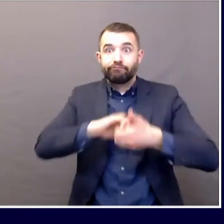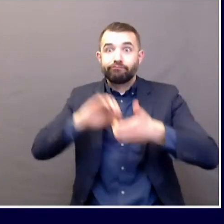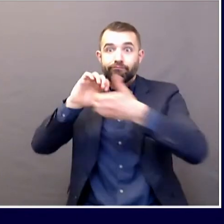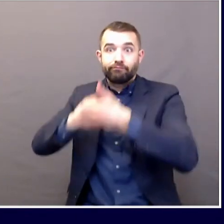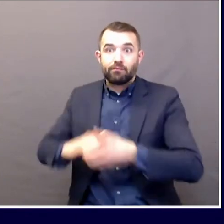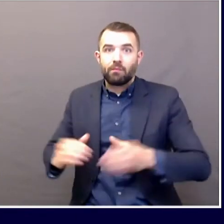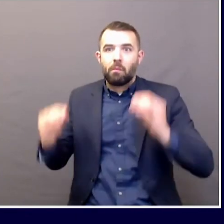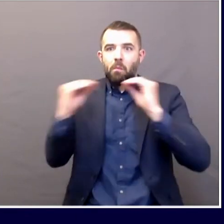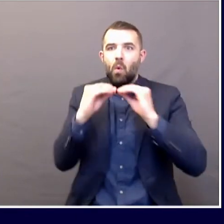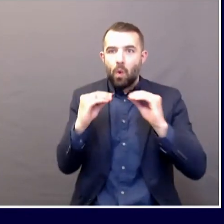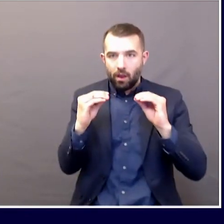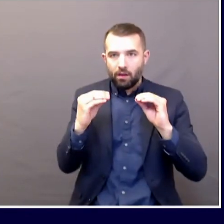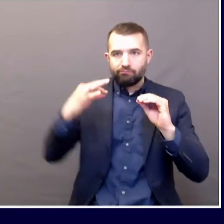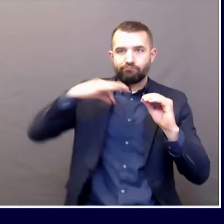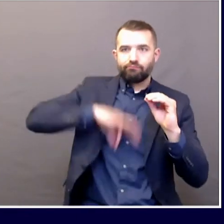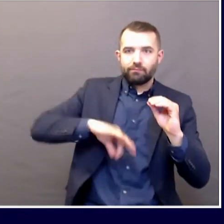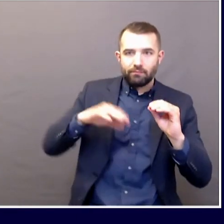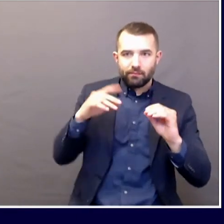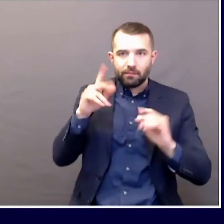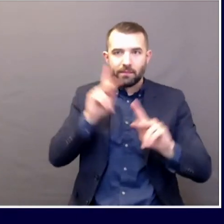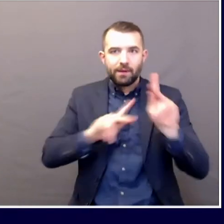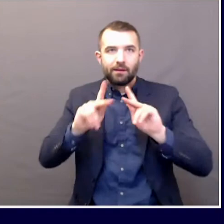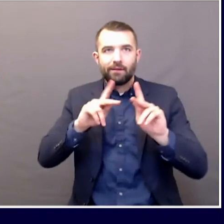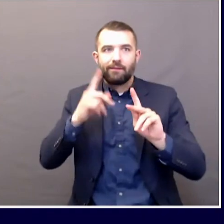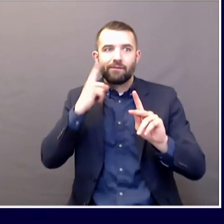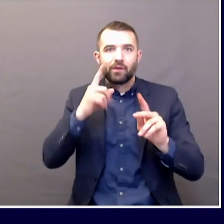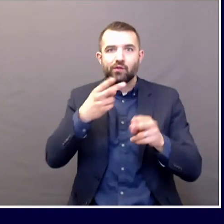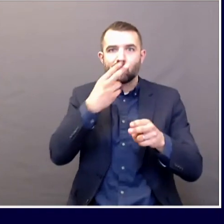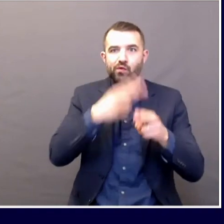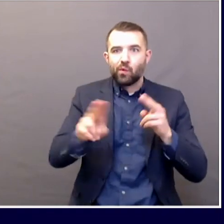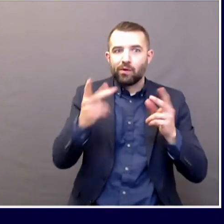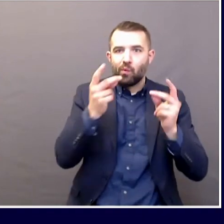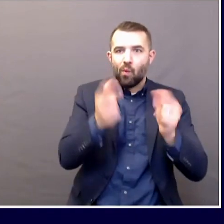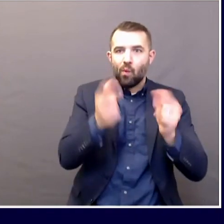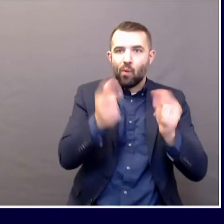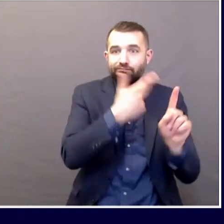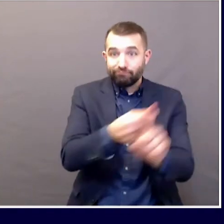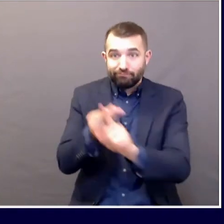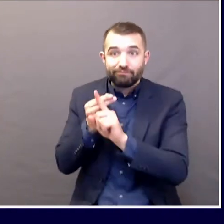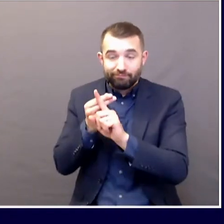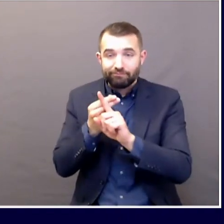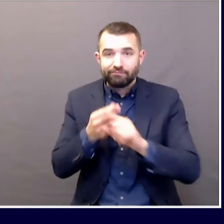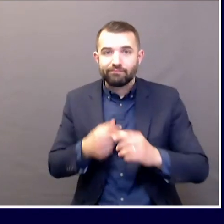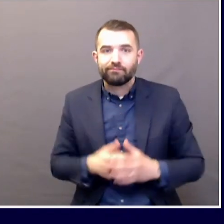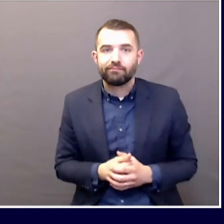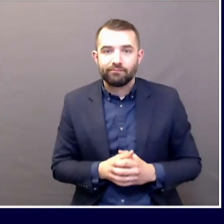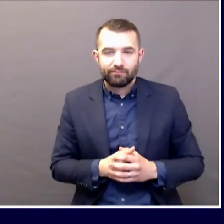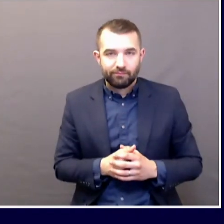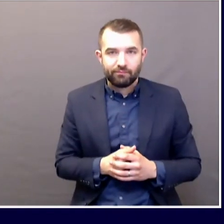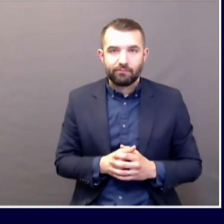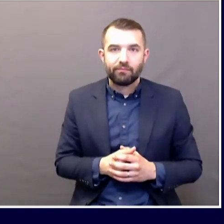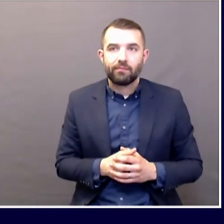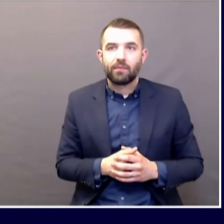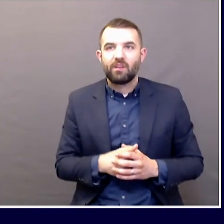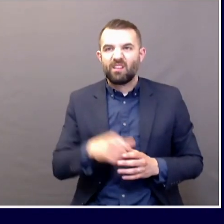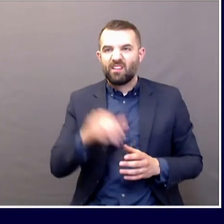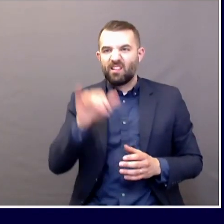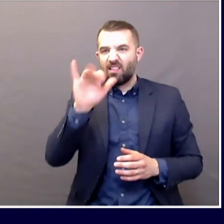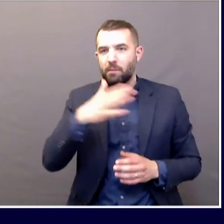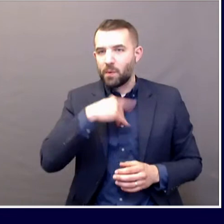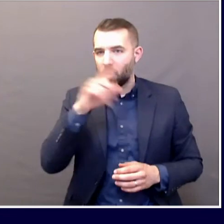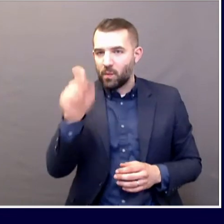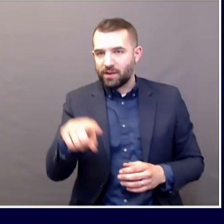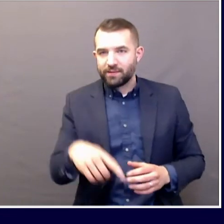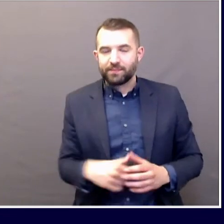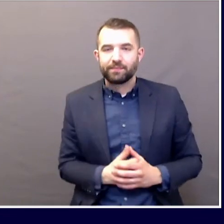in a short order of time. That was my last question. What's the impact? How would you categorize that? Is